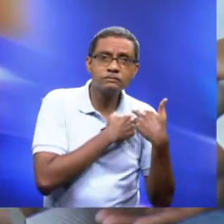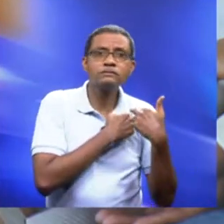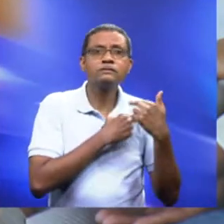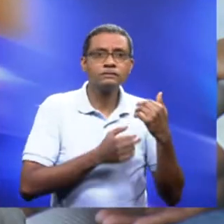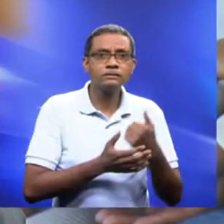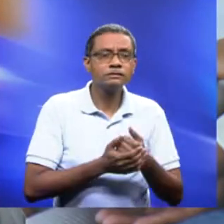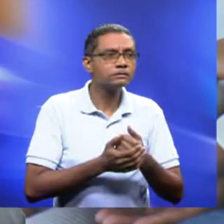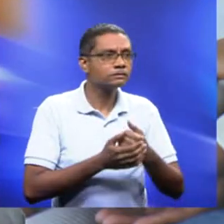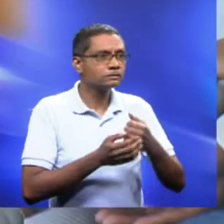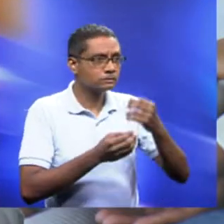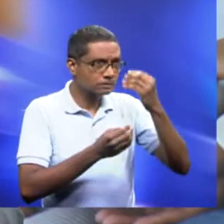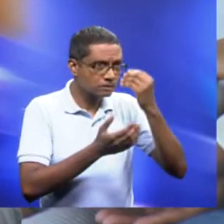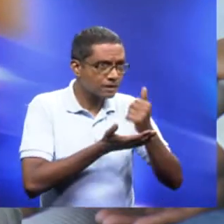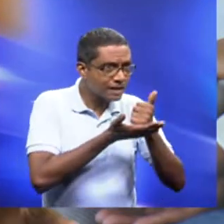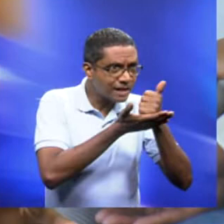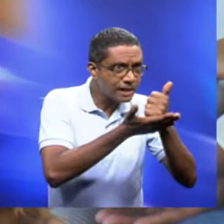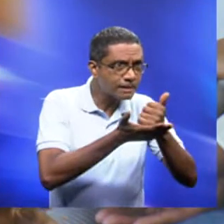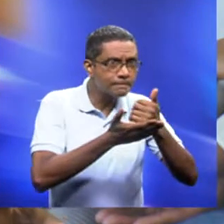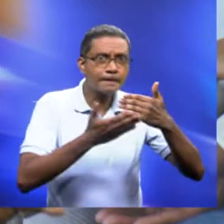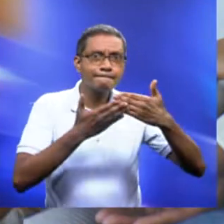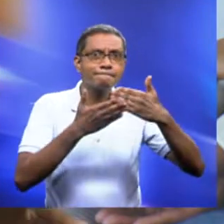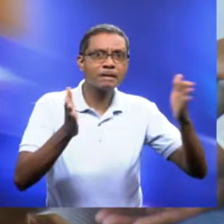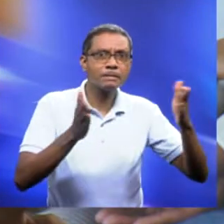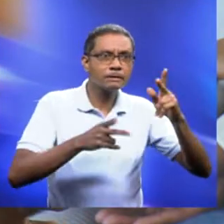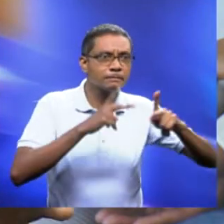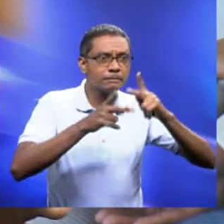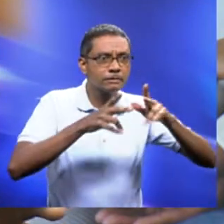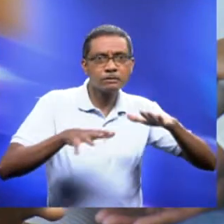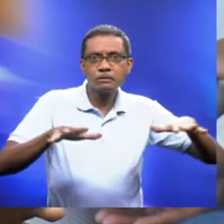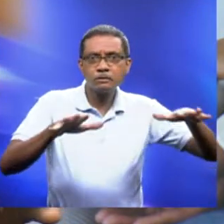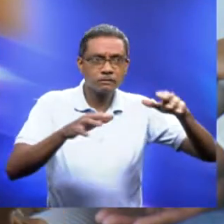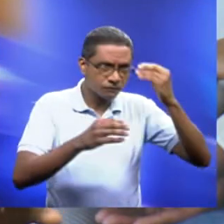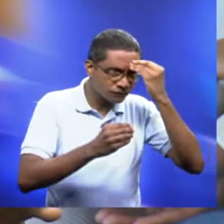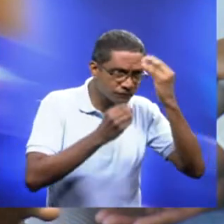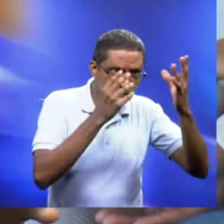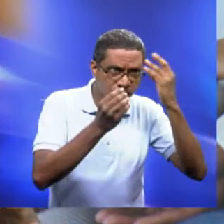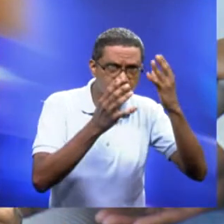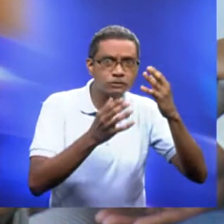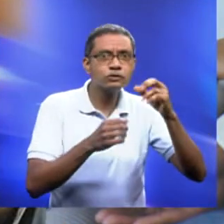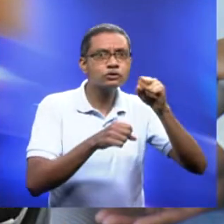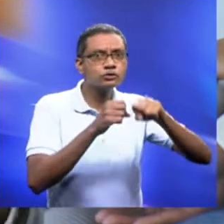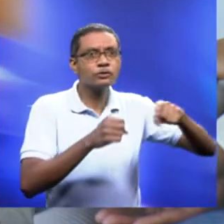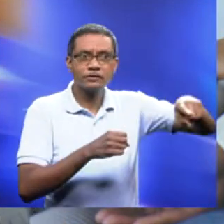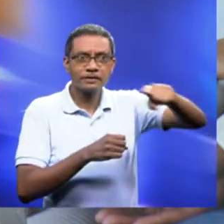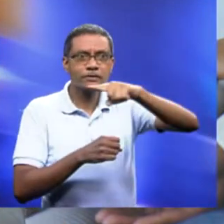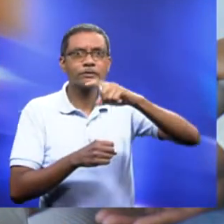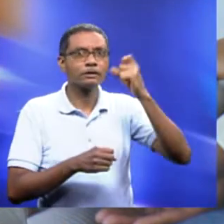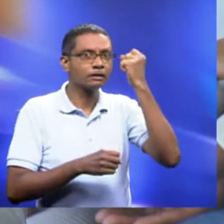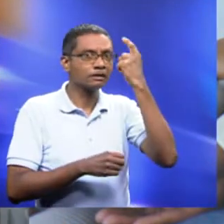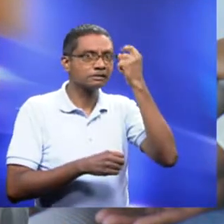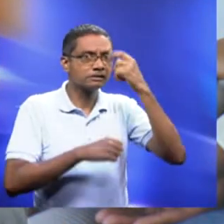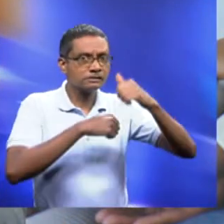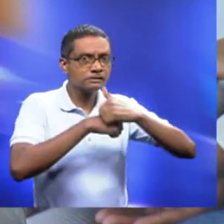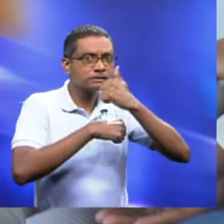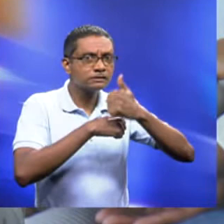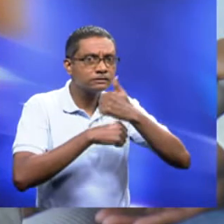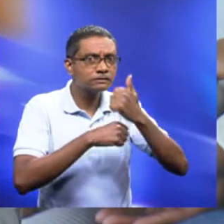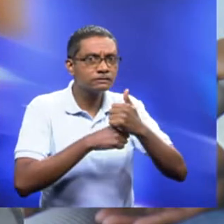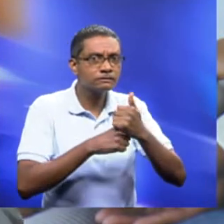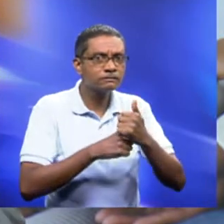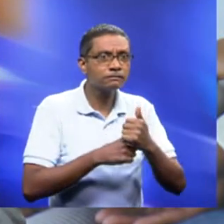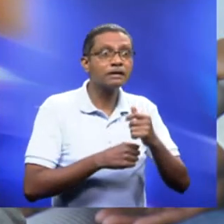public, so that they understand the dangers involved in phishing, and now they exercise an